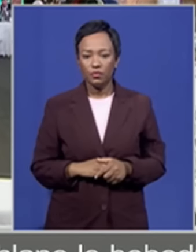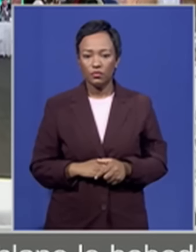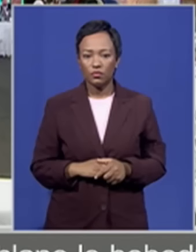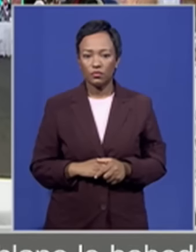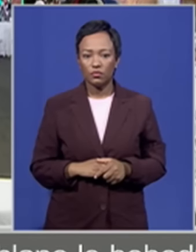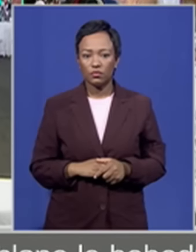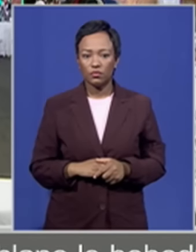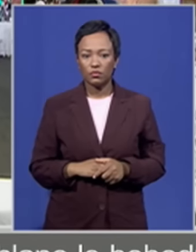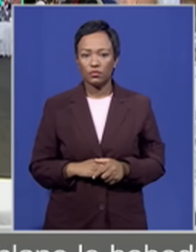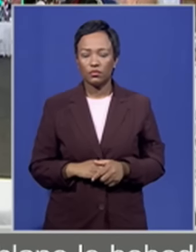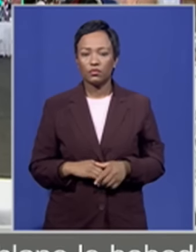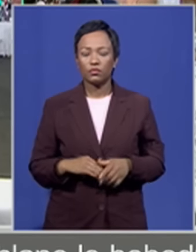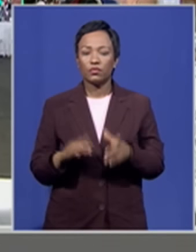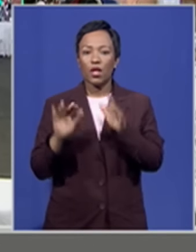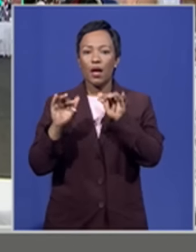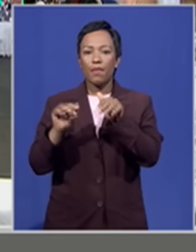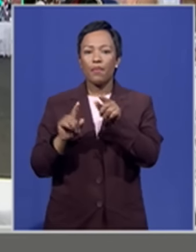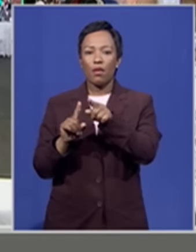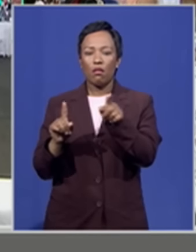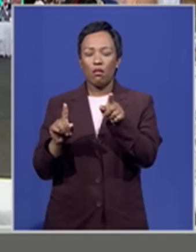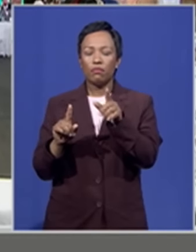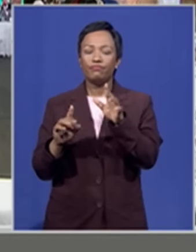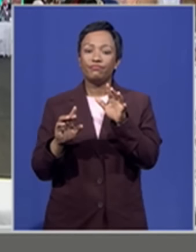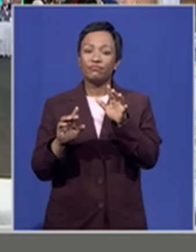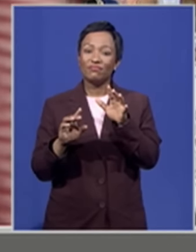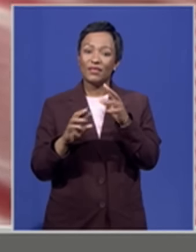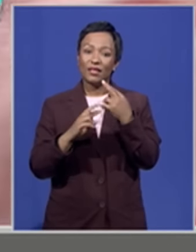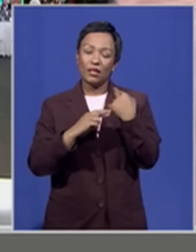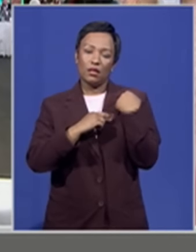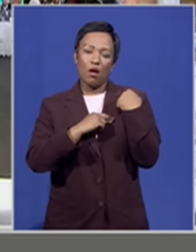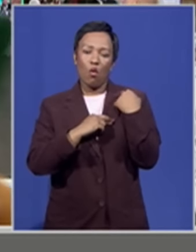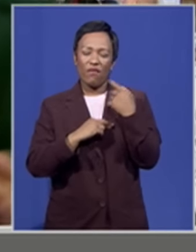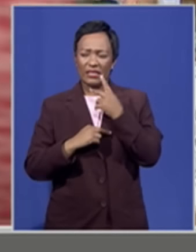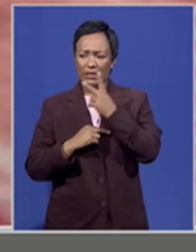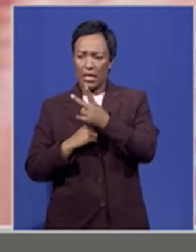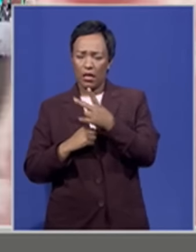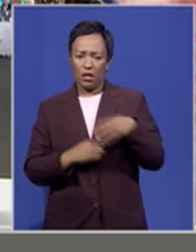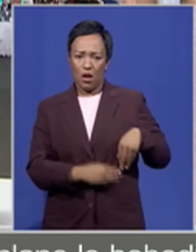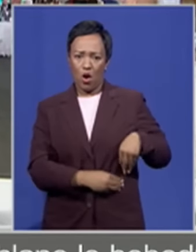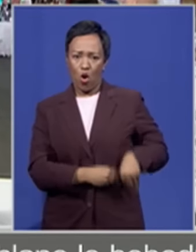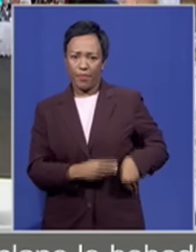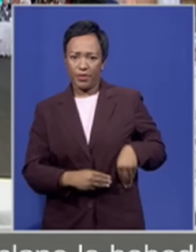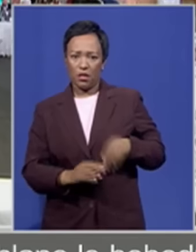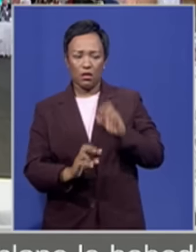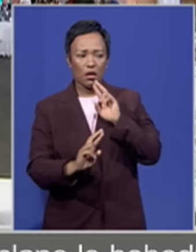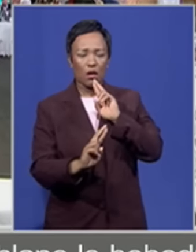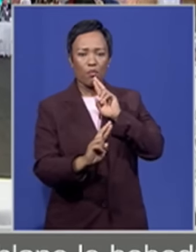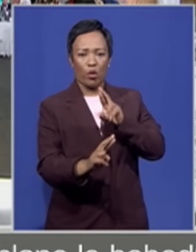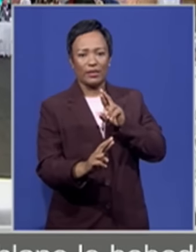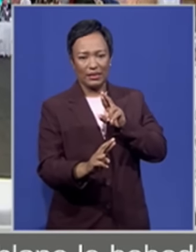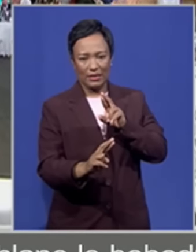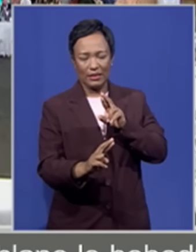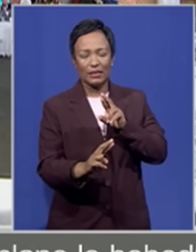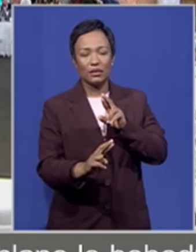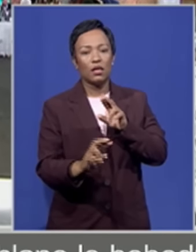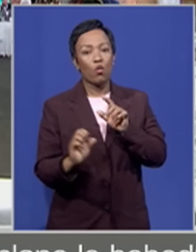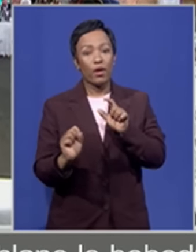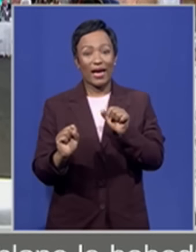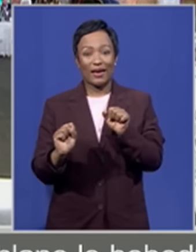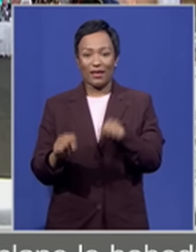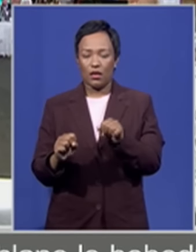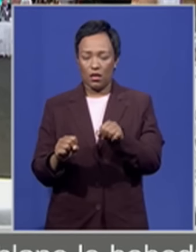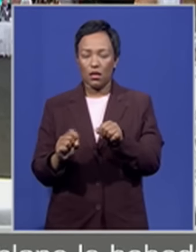Areas such as whistleblowing, it's easy to agree because all of us as nation, we agree that we must agree. It's modalities around it that you find